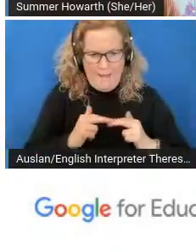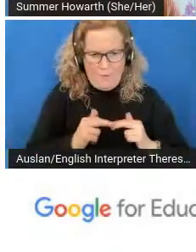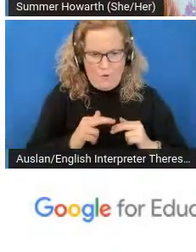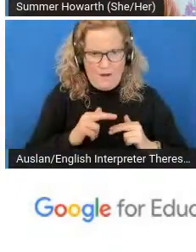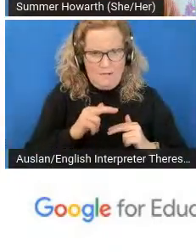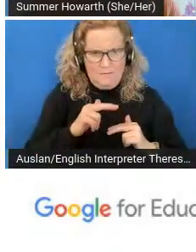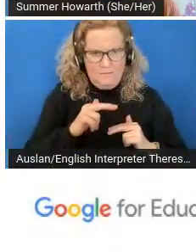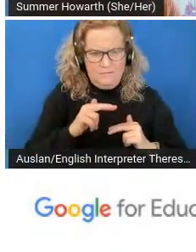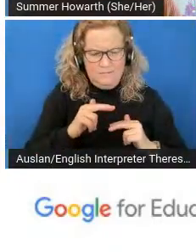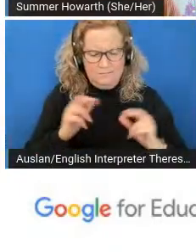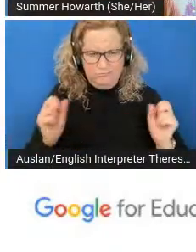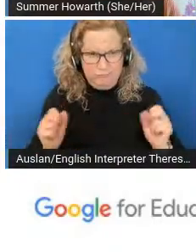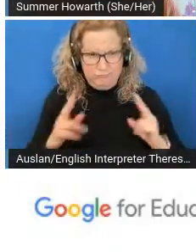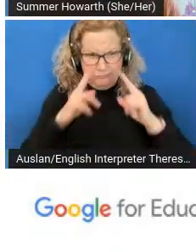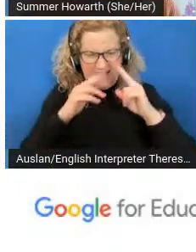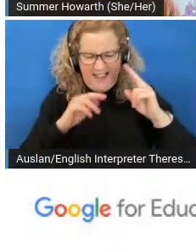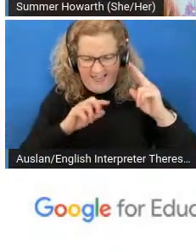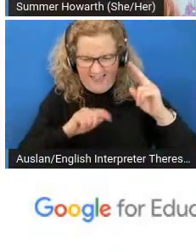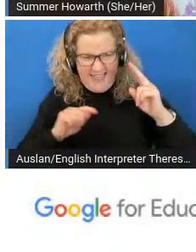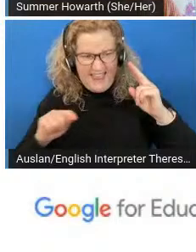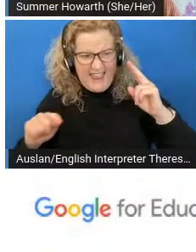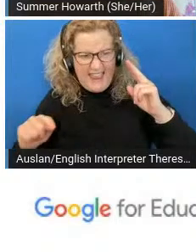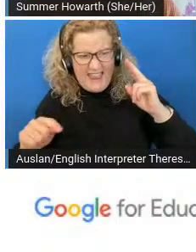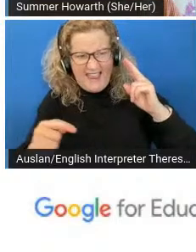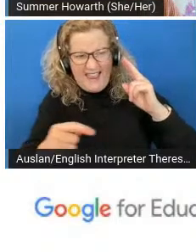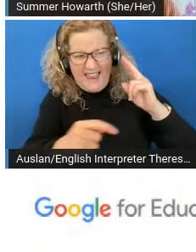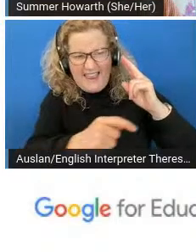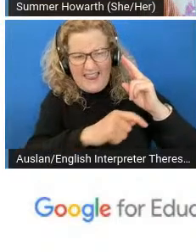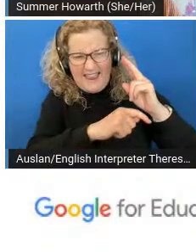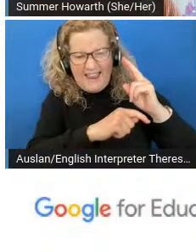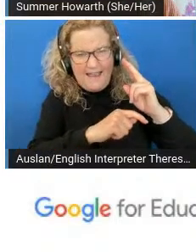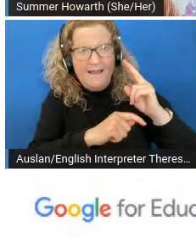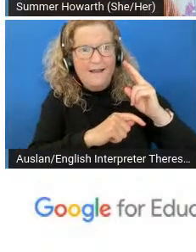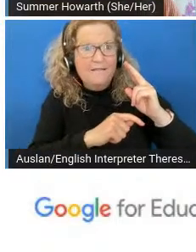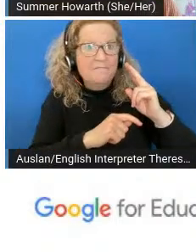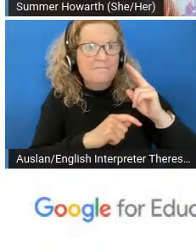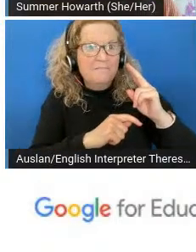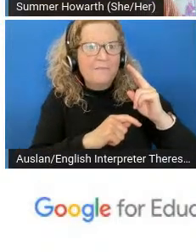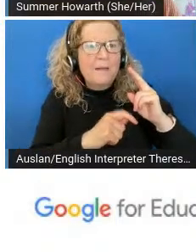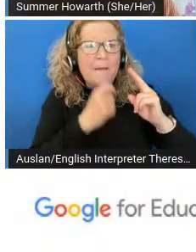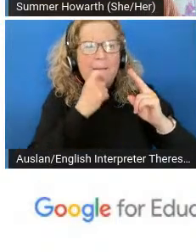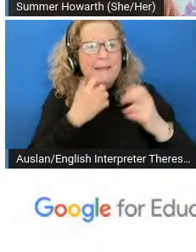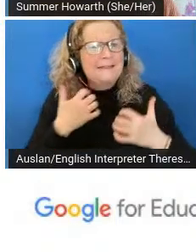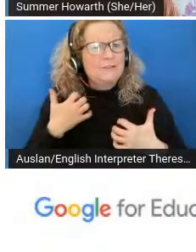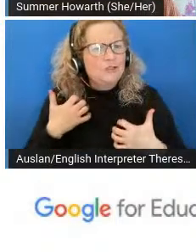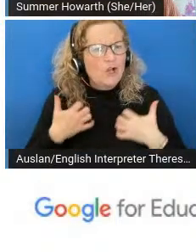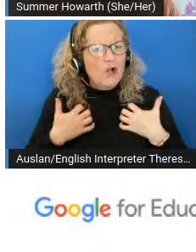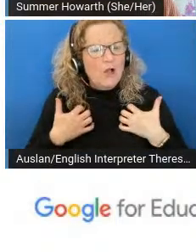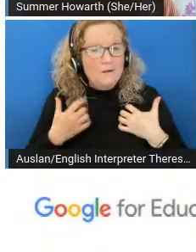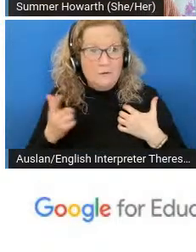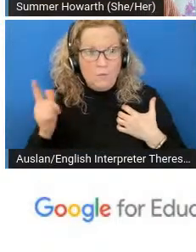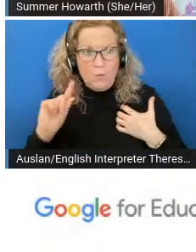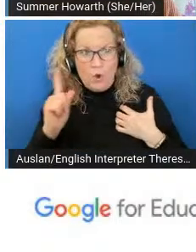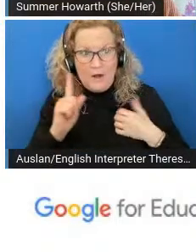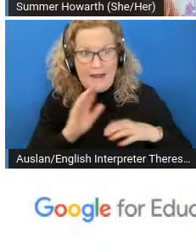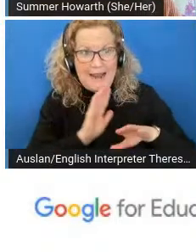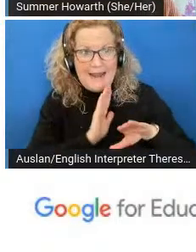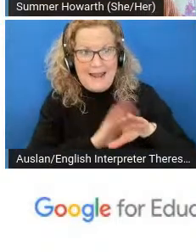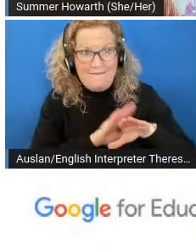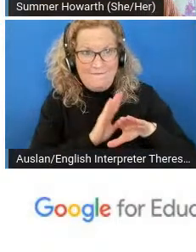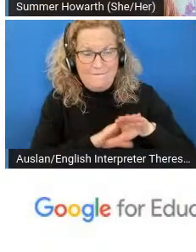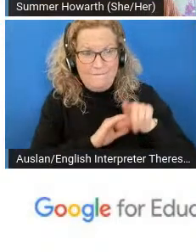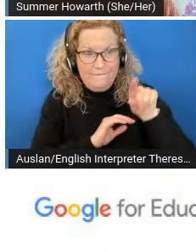things you can do with flying around the world and visiting different places. But the very exciting piece is on the left-hand side here where it has